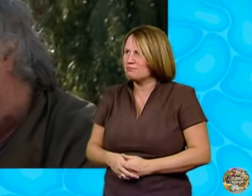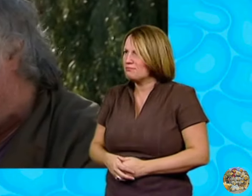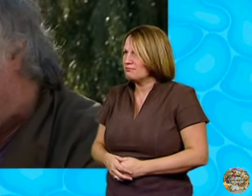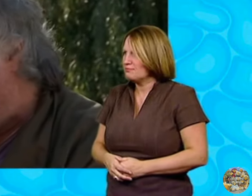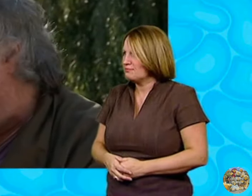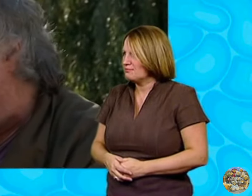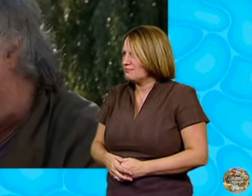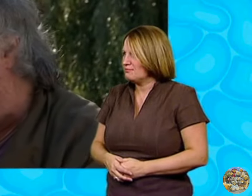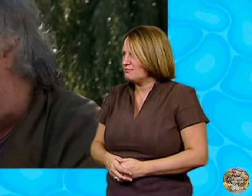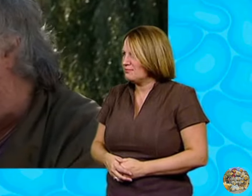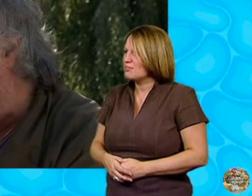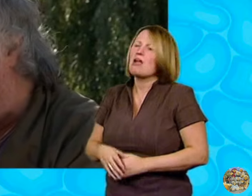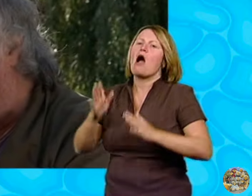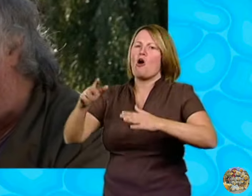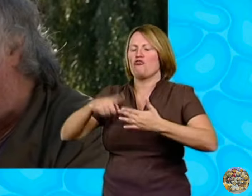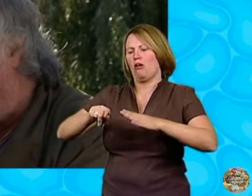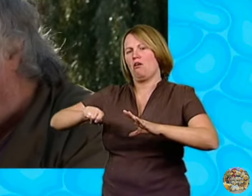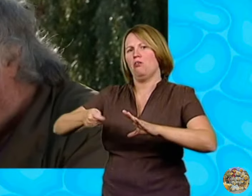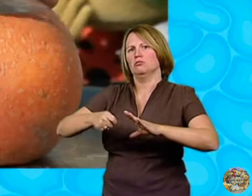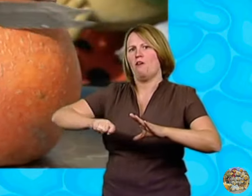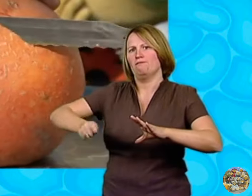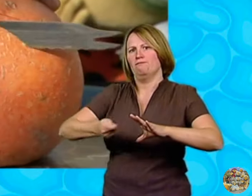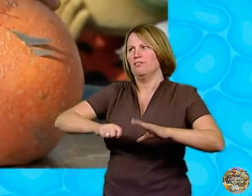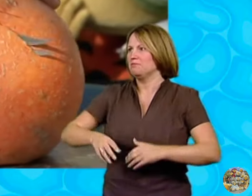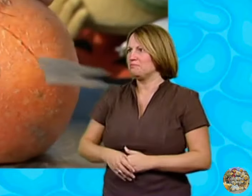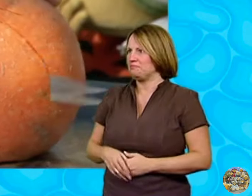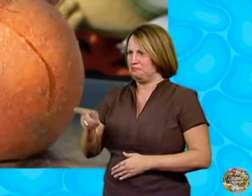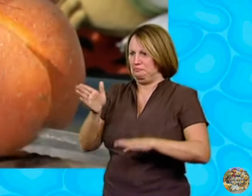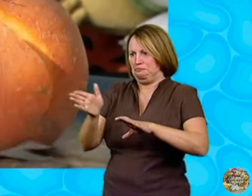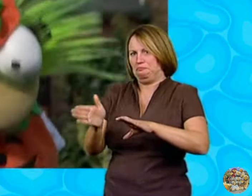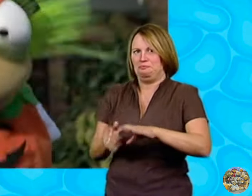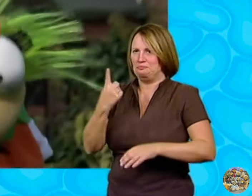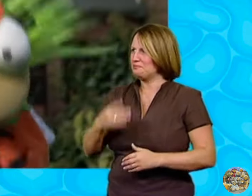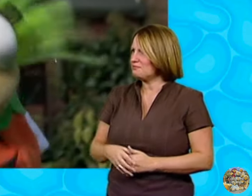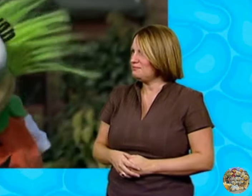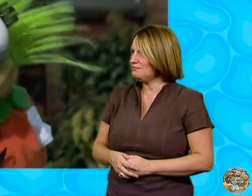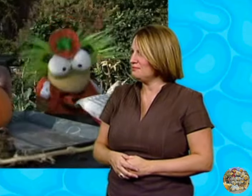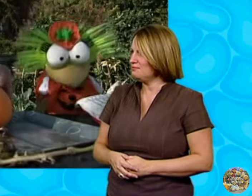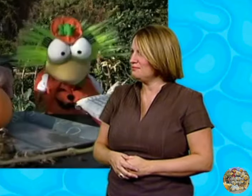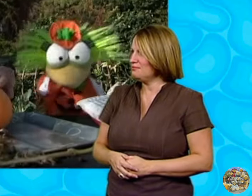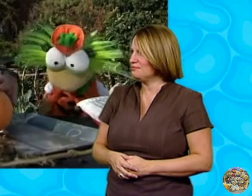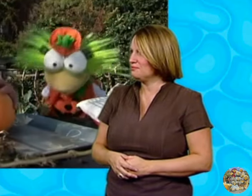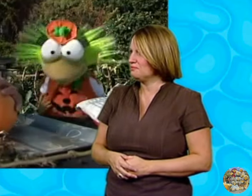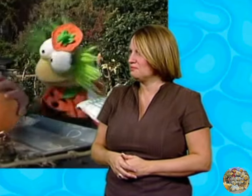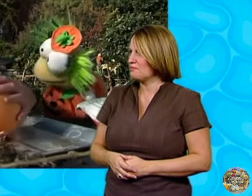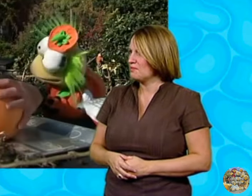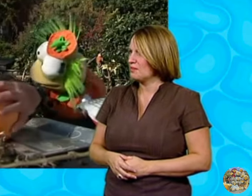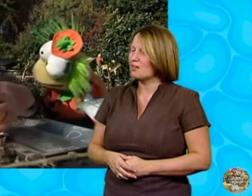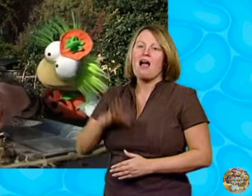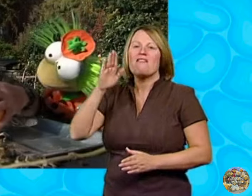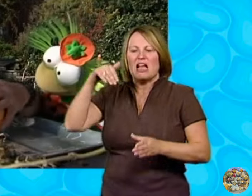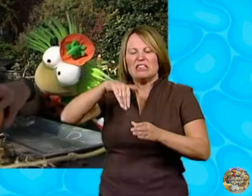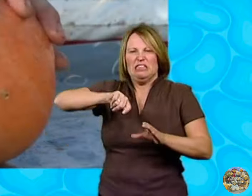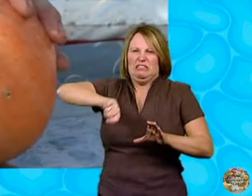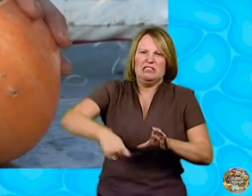fine. Right, well, there we go. Now, I'm going to have to cut the top off. Better let me do this because it's really dangerous. Go. Right, now we're going to